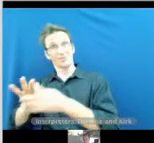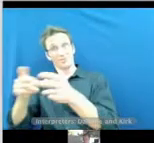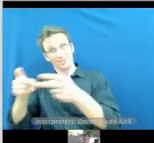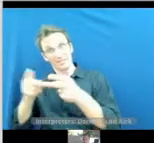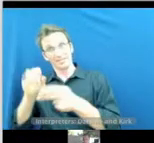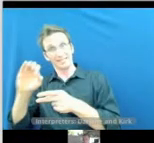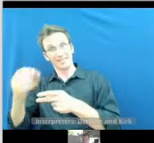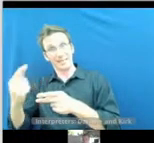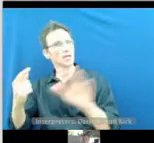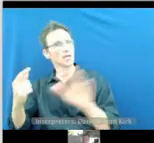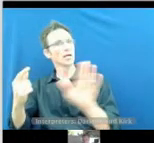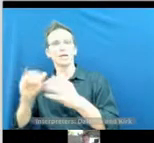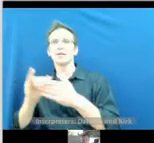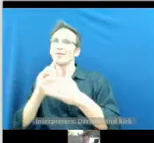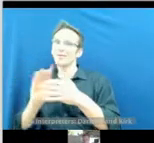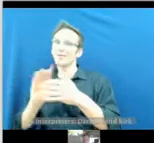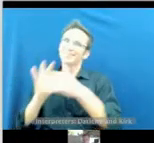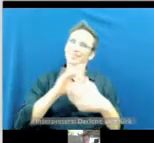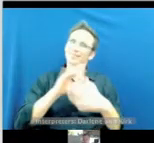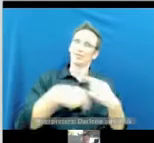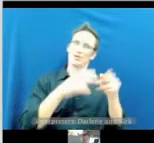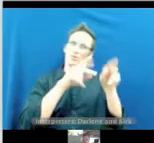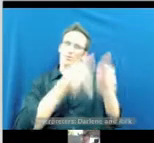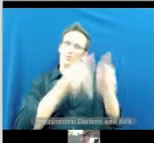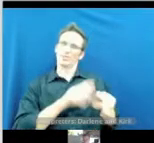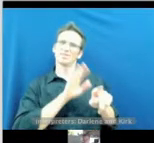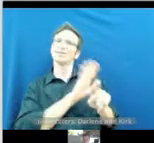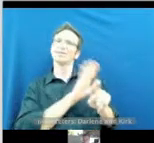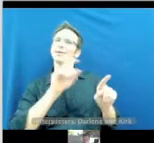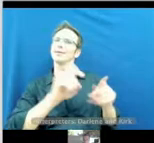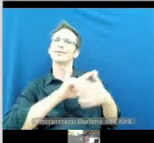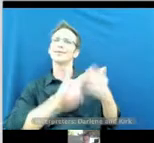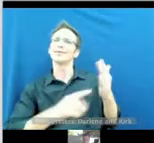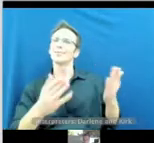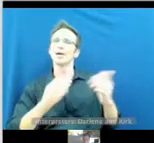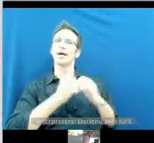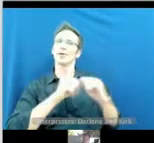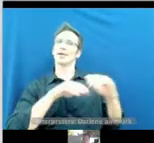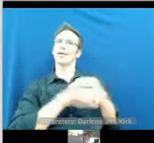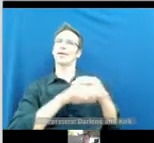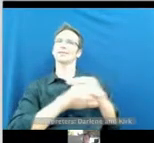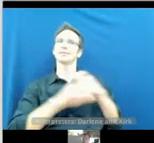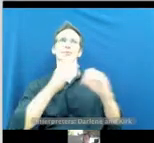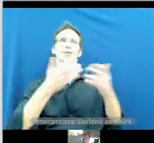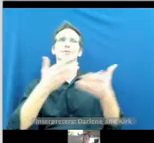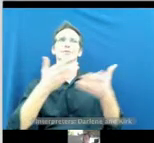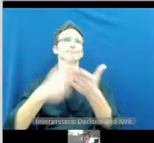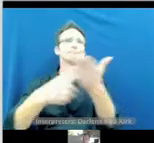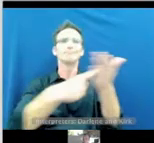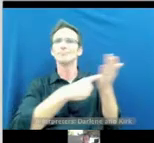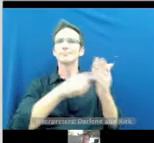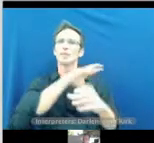person and the needs of that person in terms of accessing communication. So